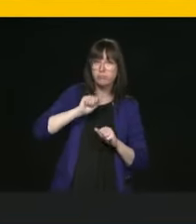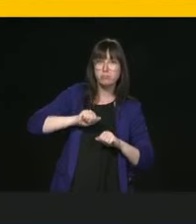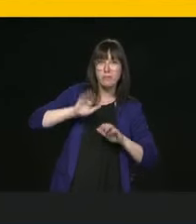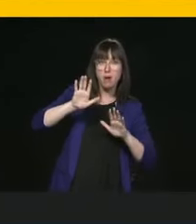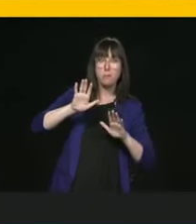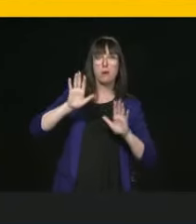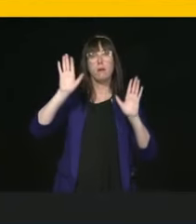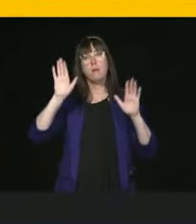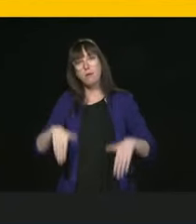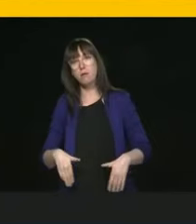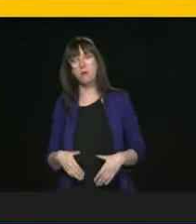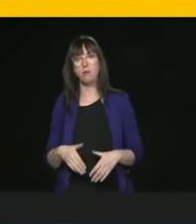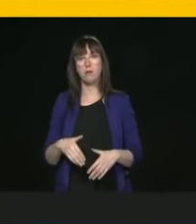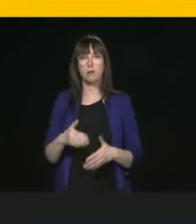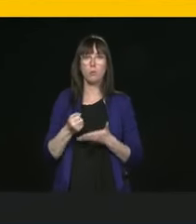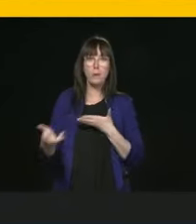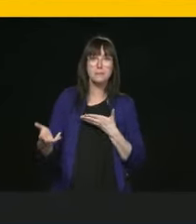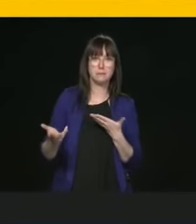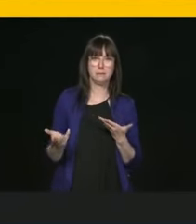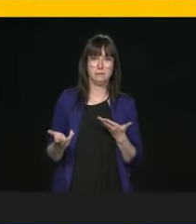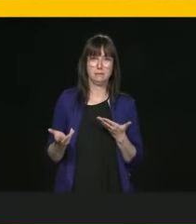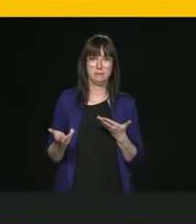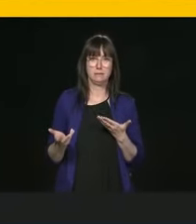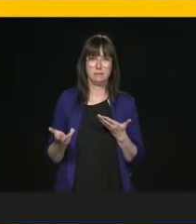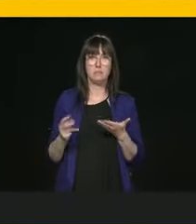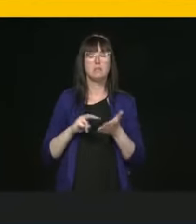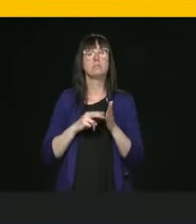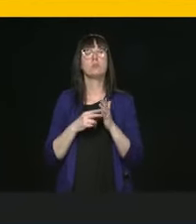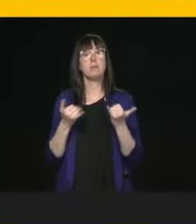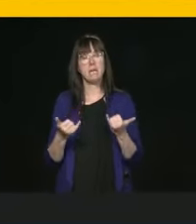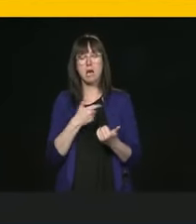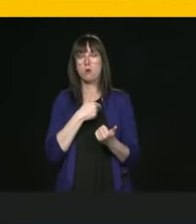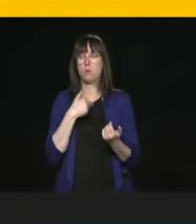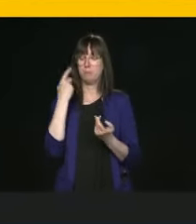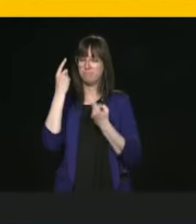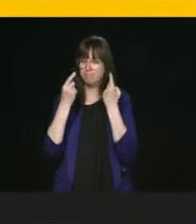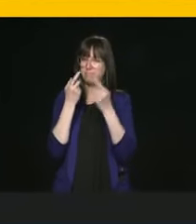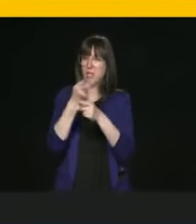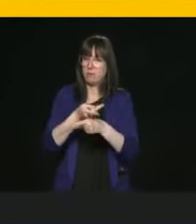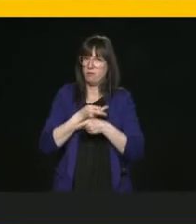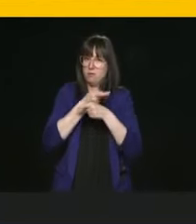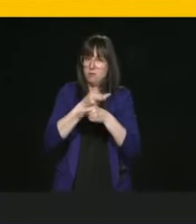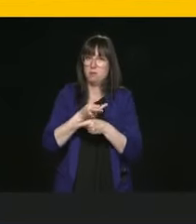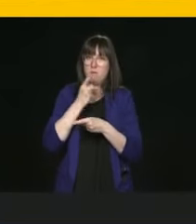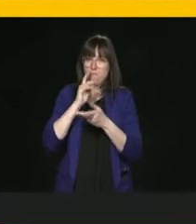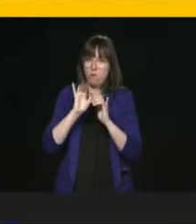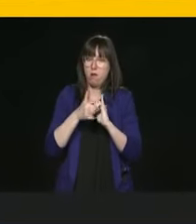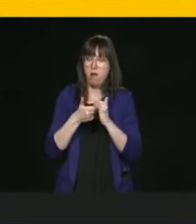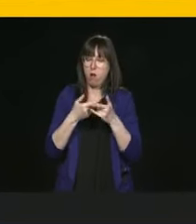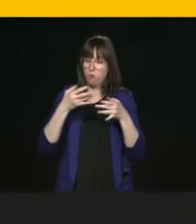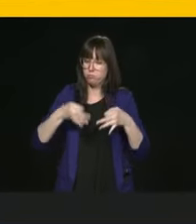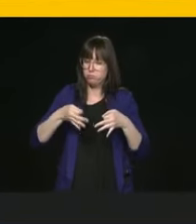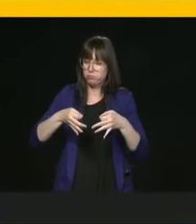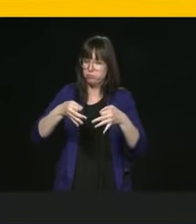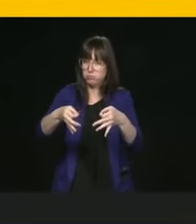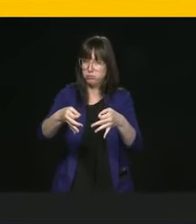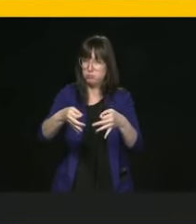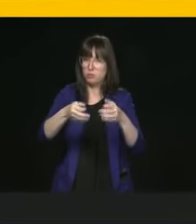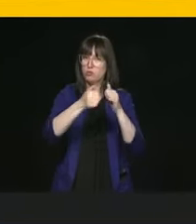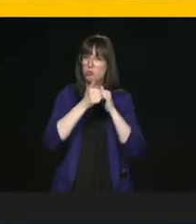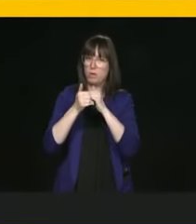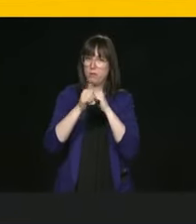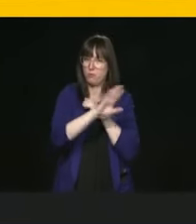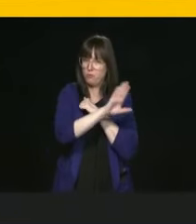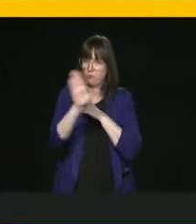for naught. So, we are being very, very careful in how we move forward as a country. I have